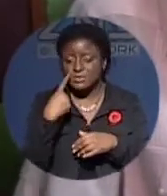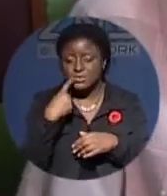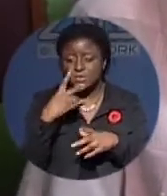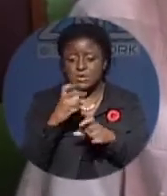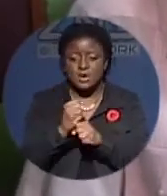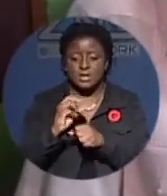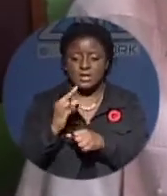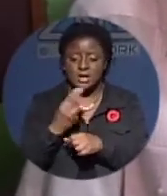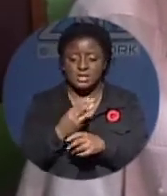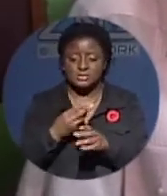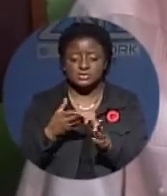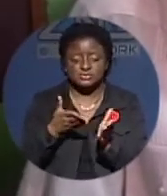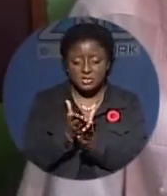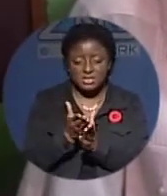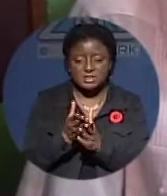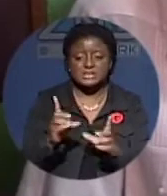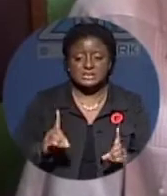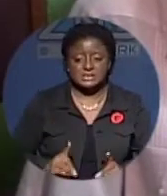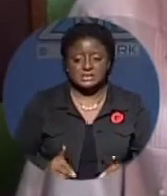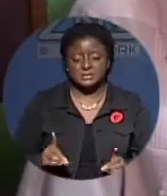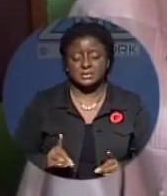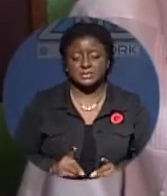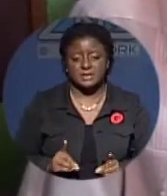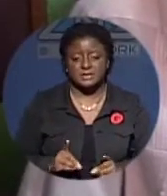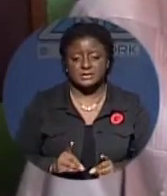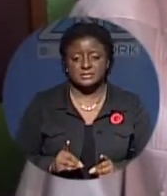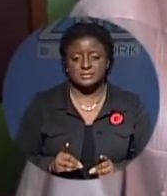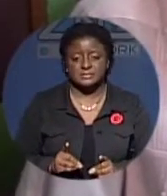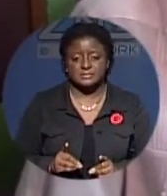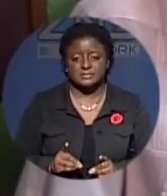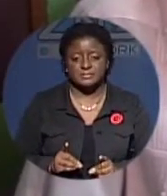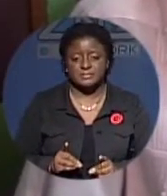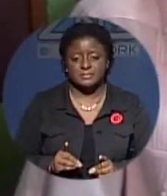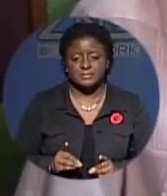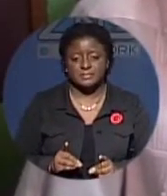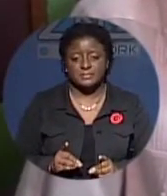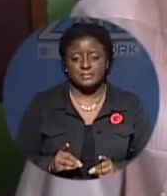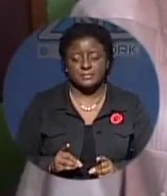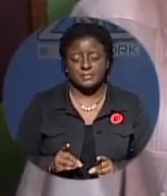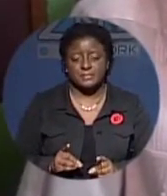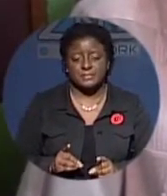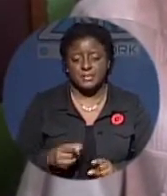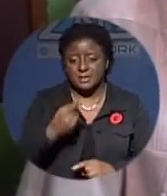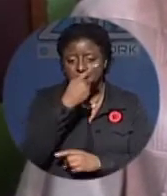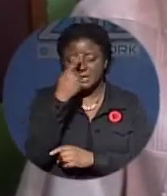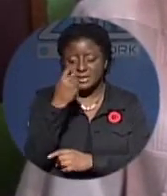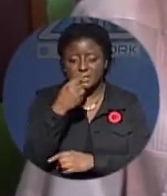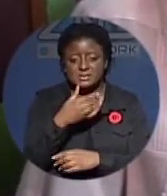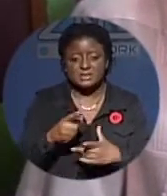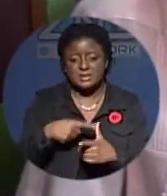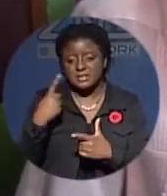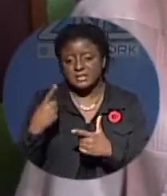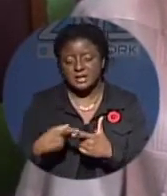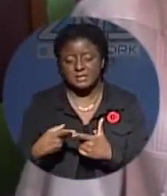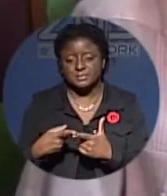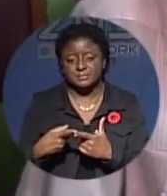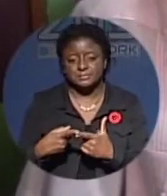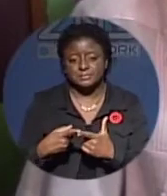discipline. Discipline-wise, you know, and because right then, you